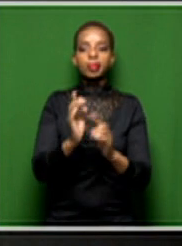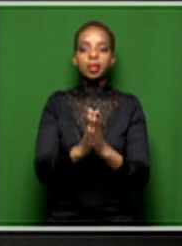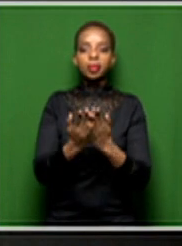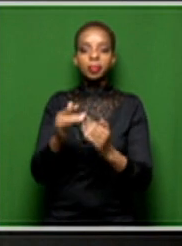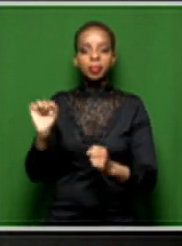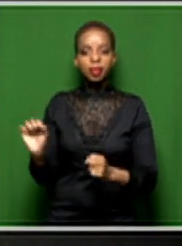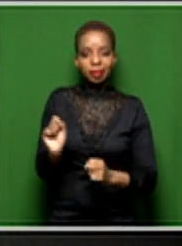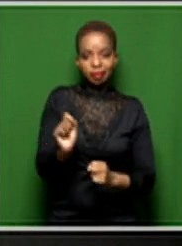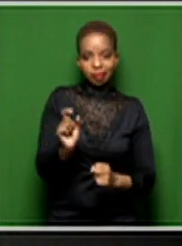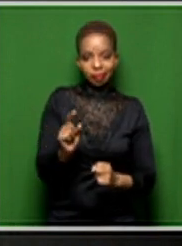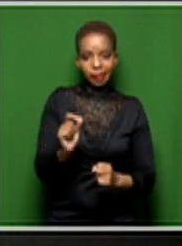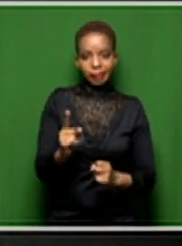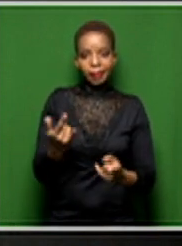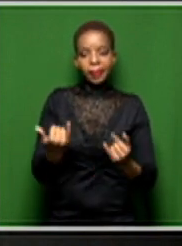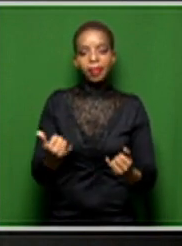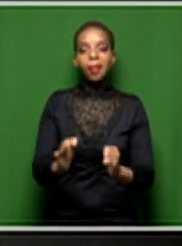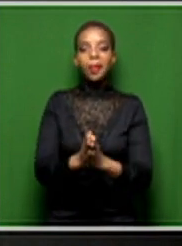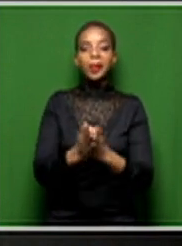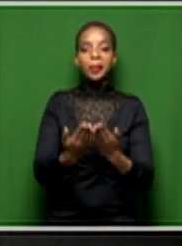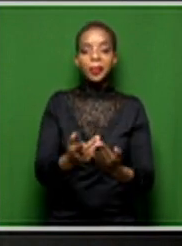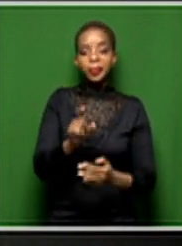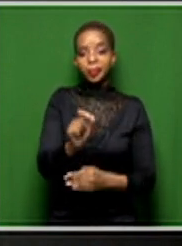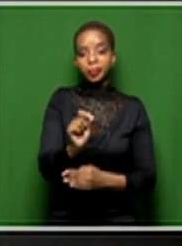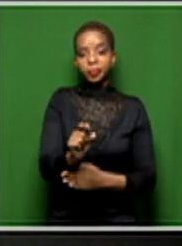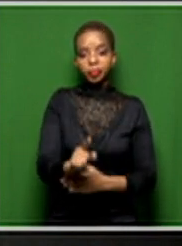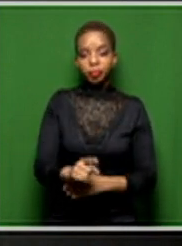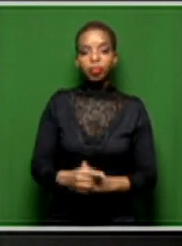Riddled Marriage, The In-Laws Unintended Marriage Trap. It is 7.